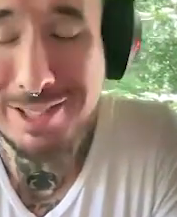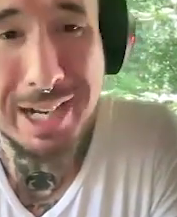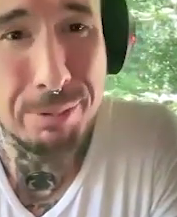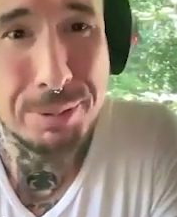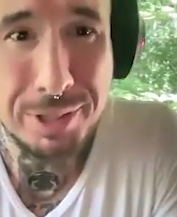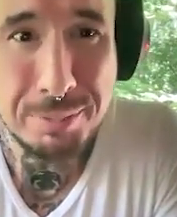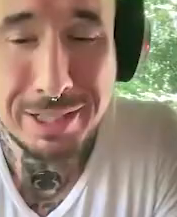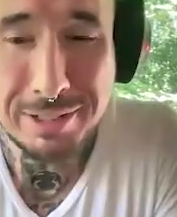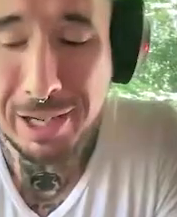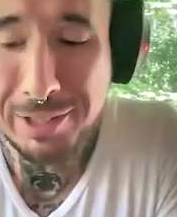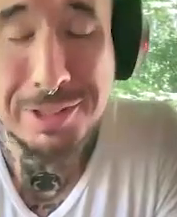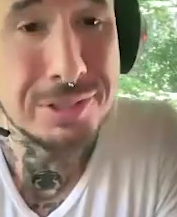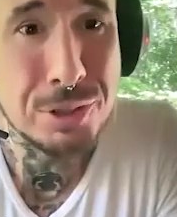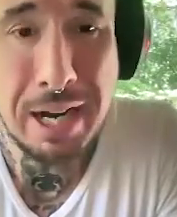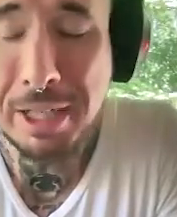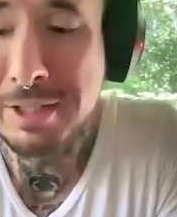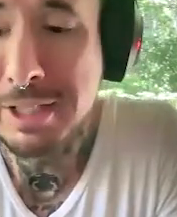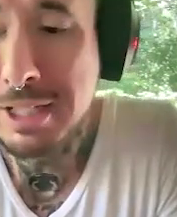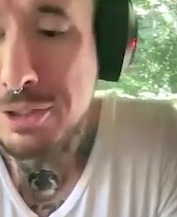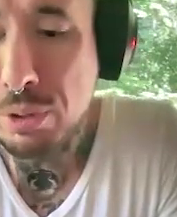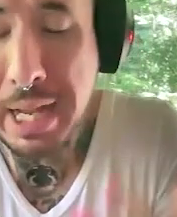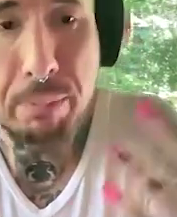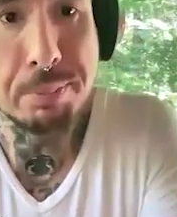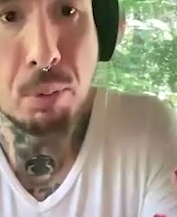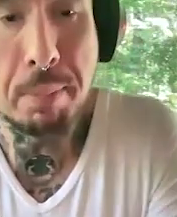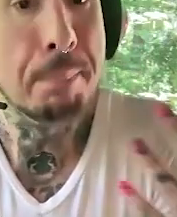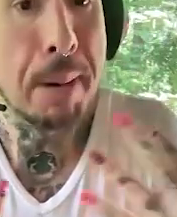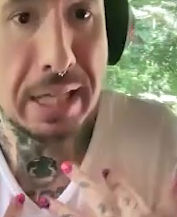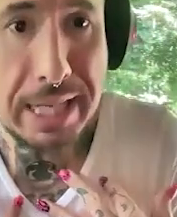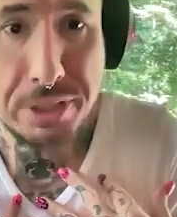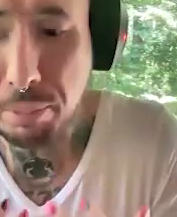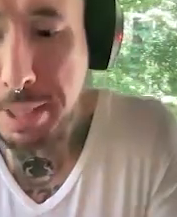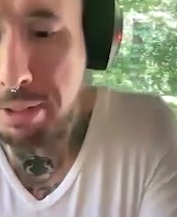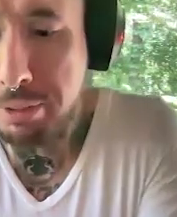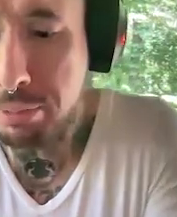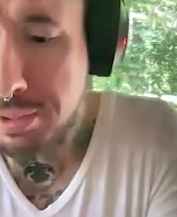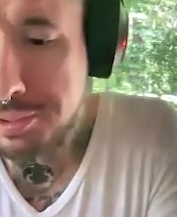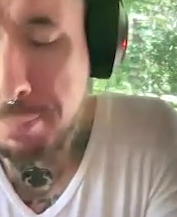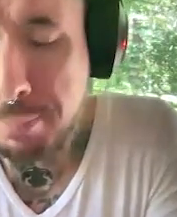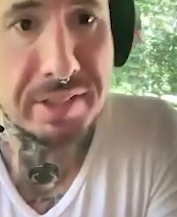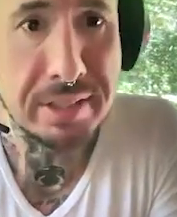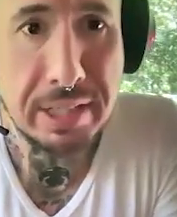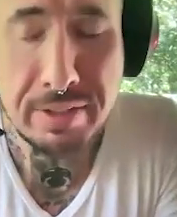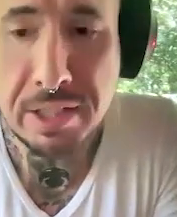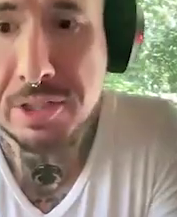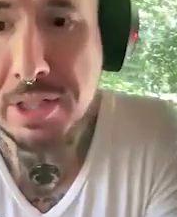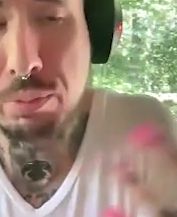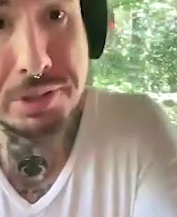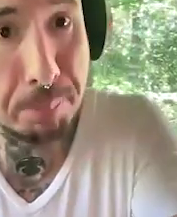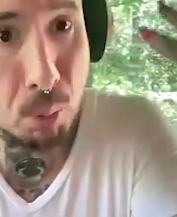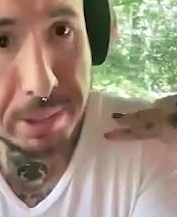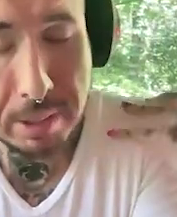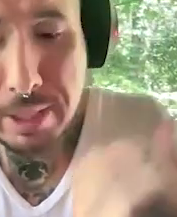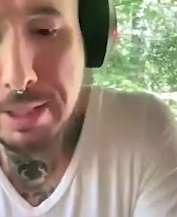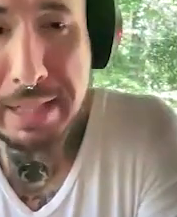systems impacted, and I was born into being to trauma. So when I was born, my biological parent, who was Mexican Native and Indigenous,